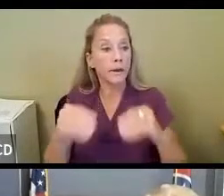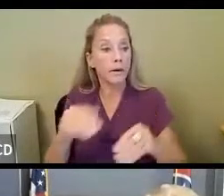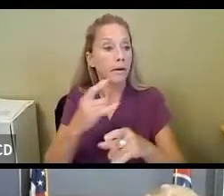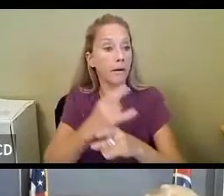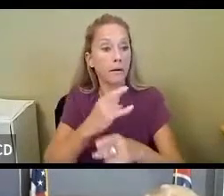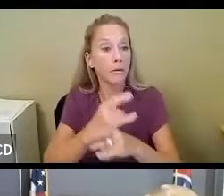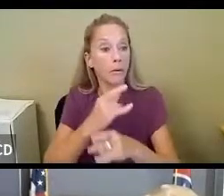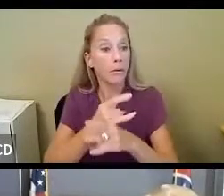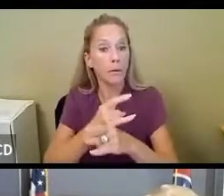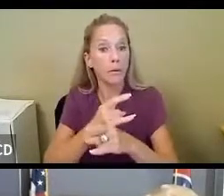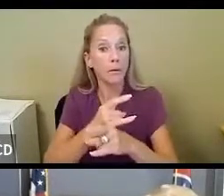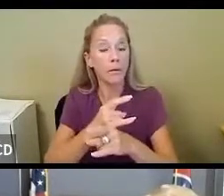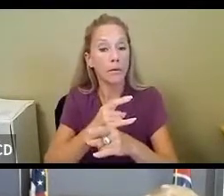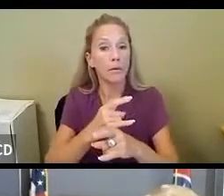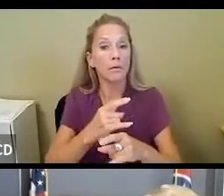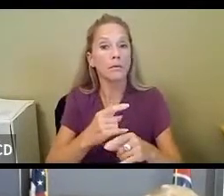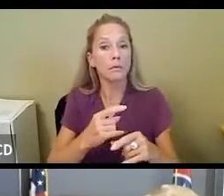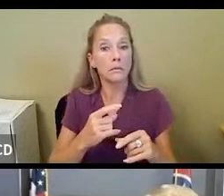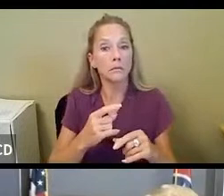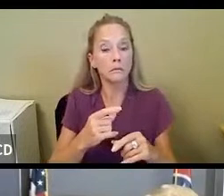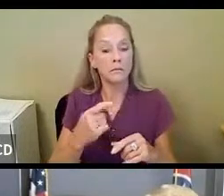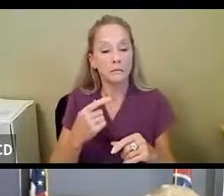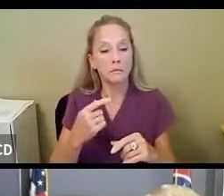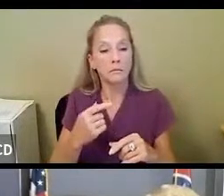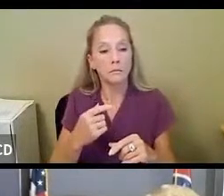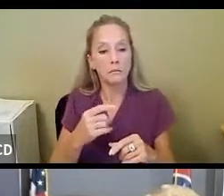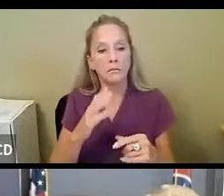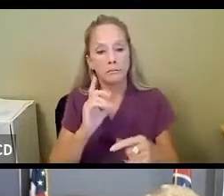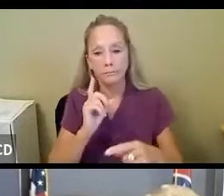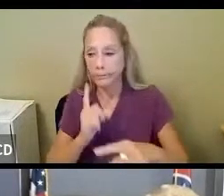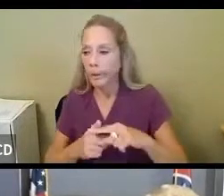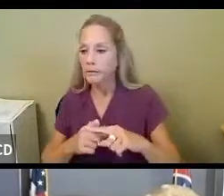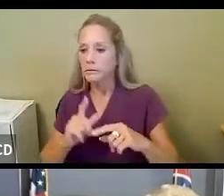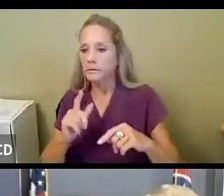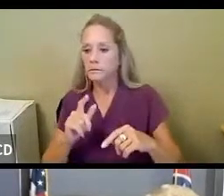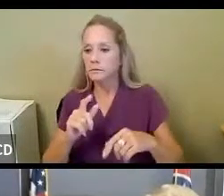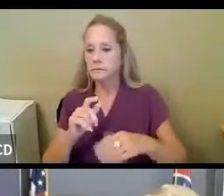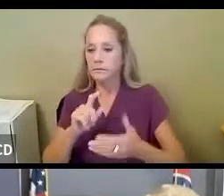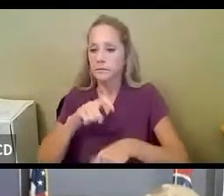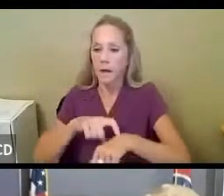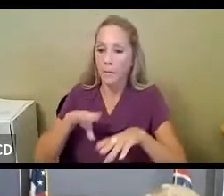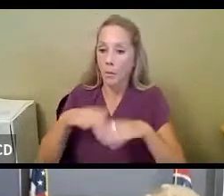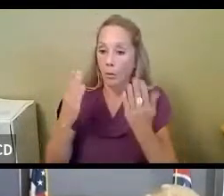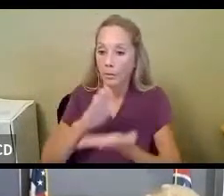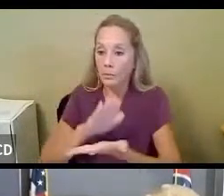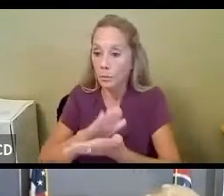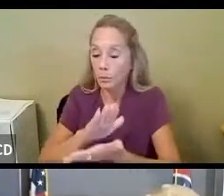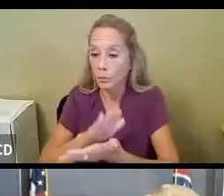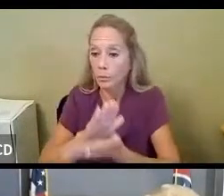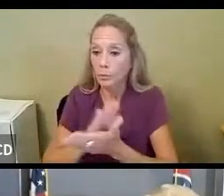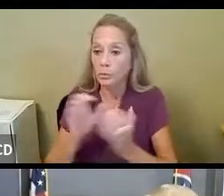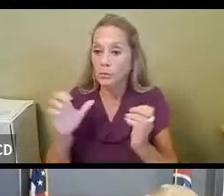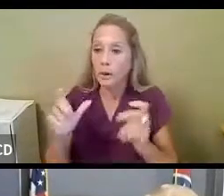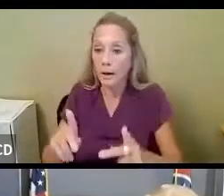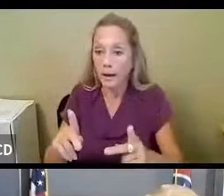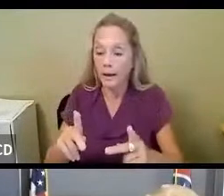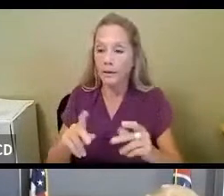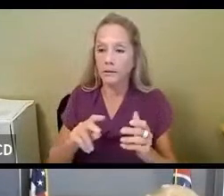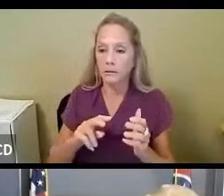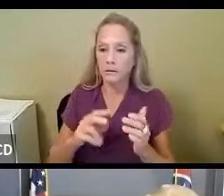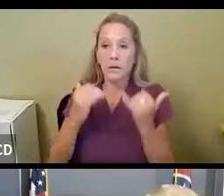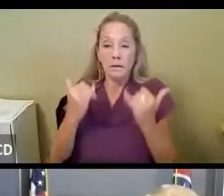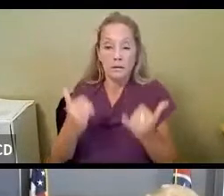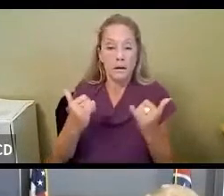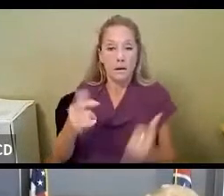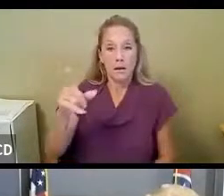the impact that might have, also as we were anticipating the schools eventually opening. And so there's a new White House Task